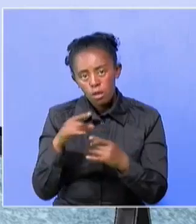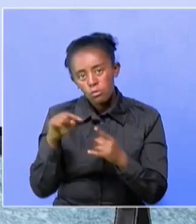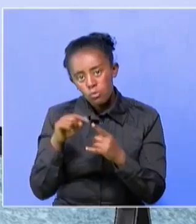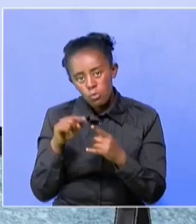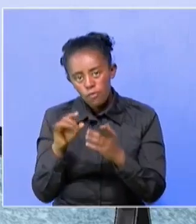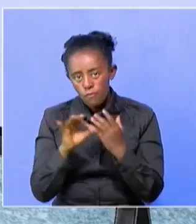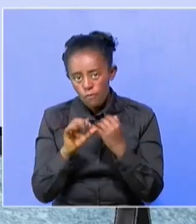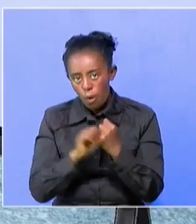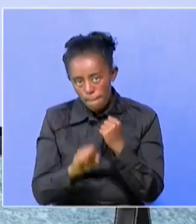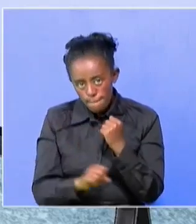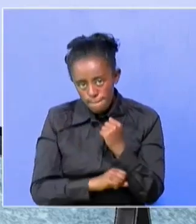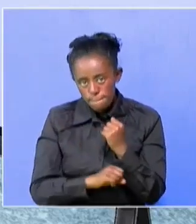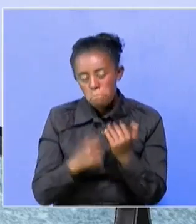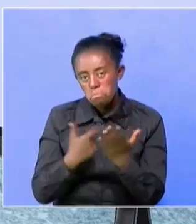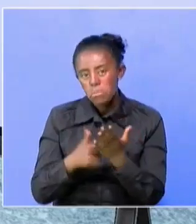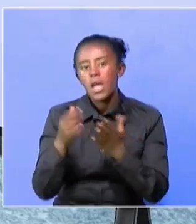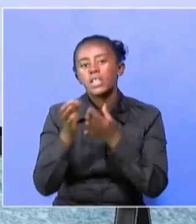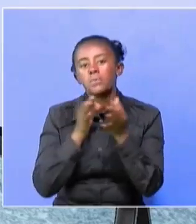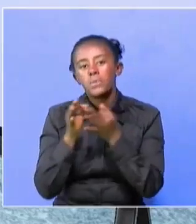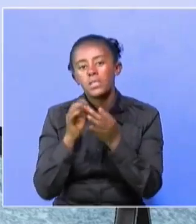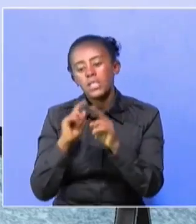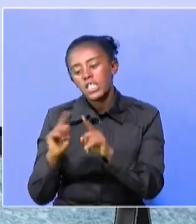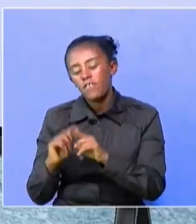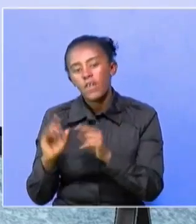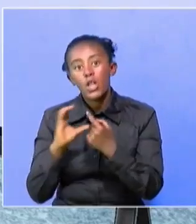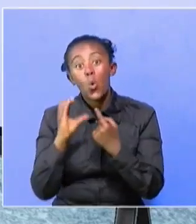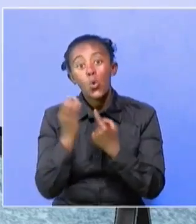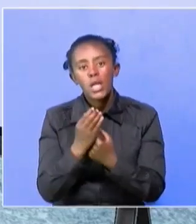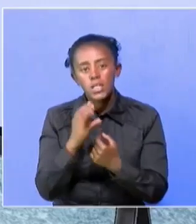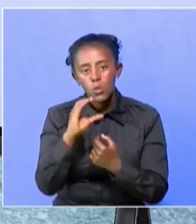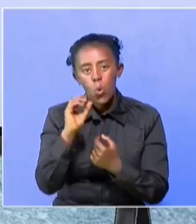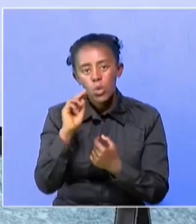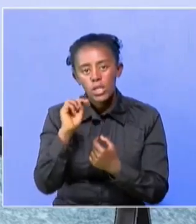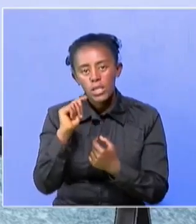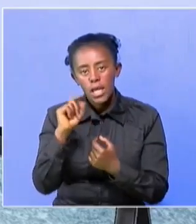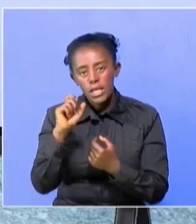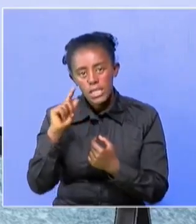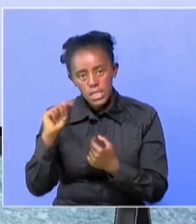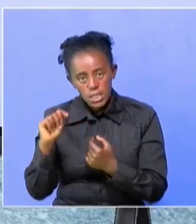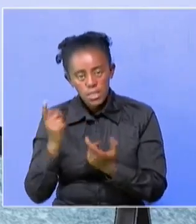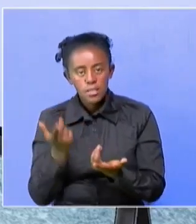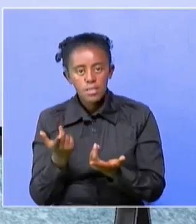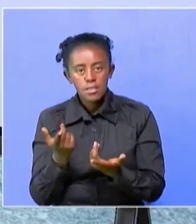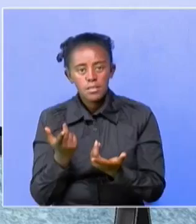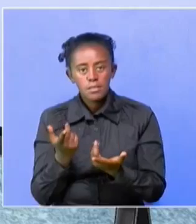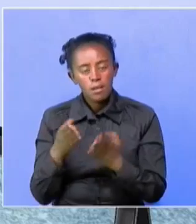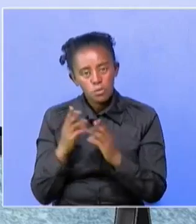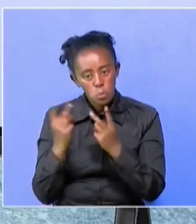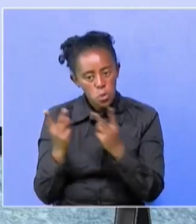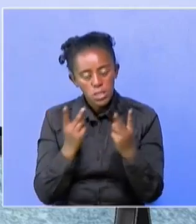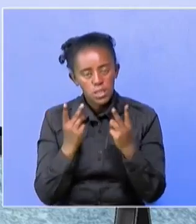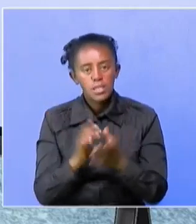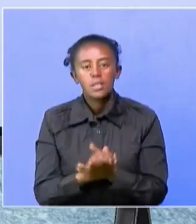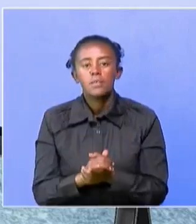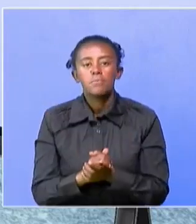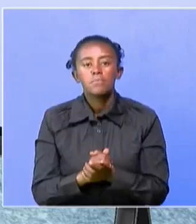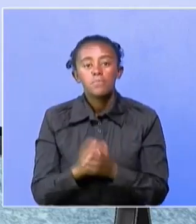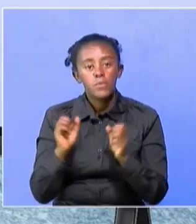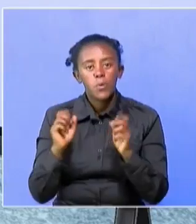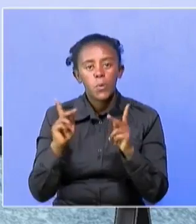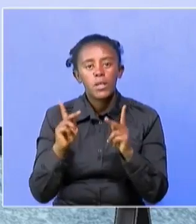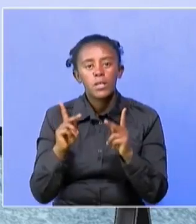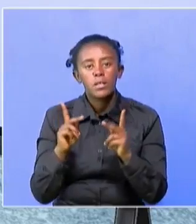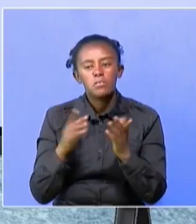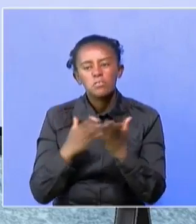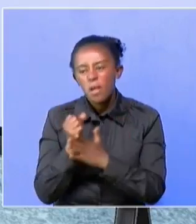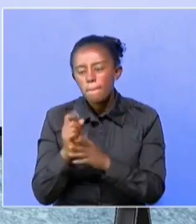form just these expressions in different contexts. Let's go and see. Okay, some